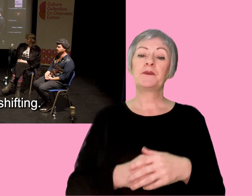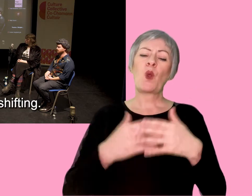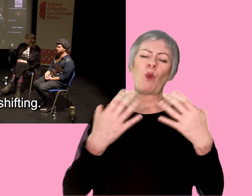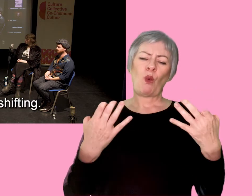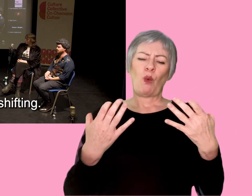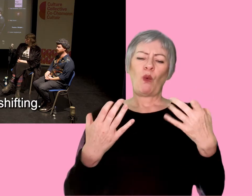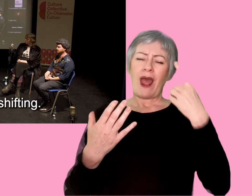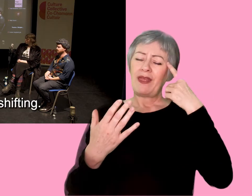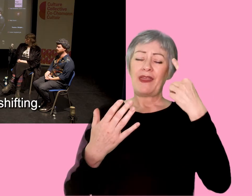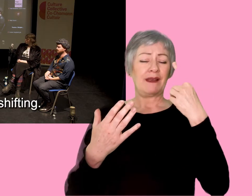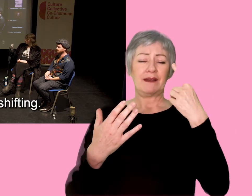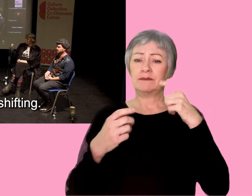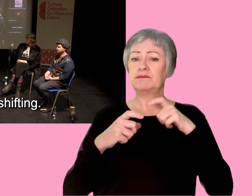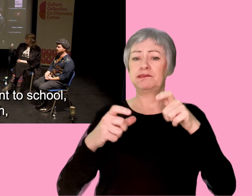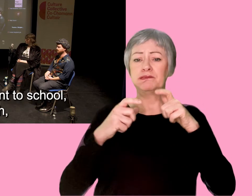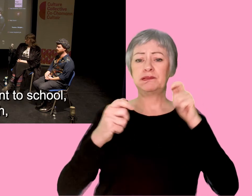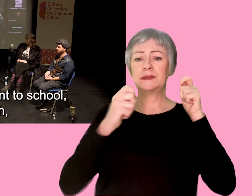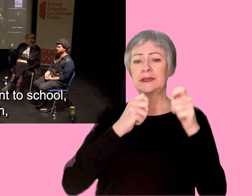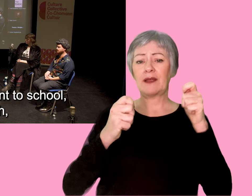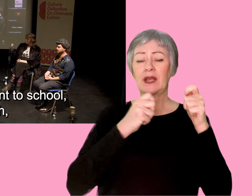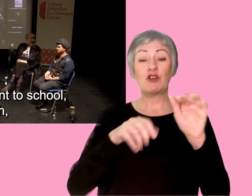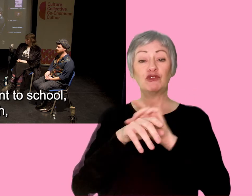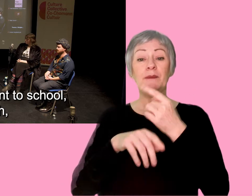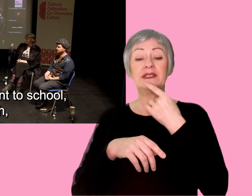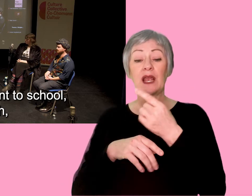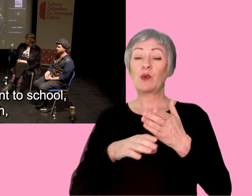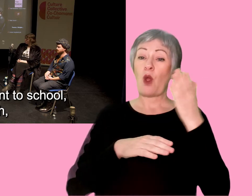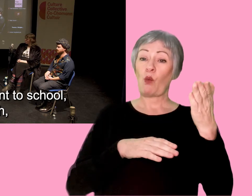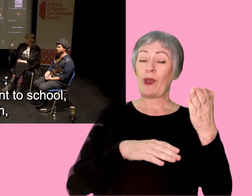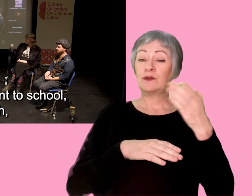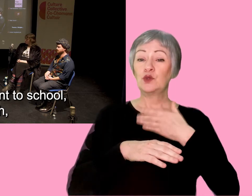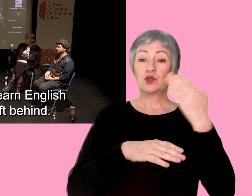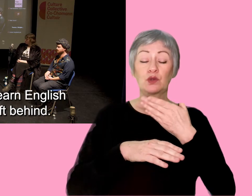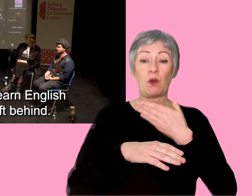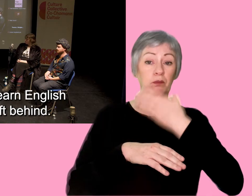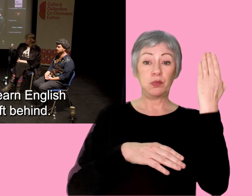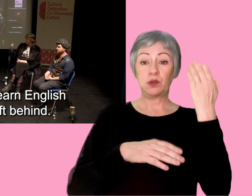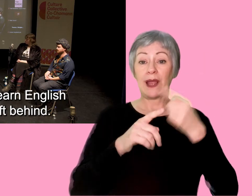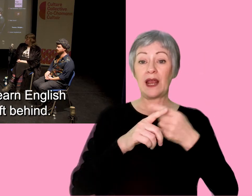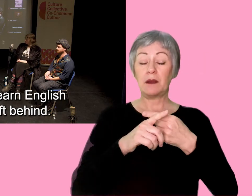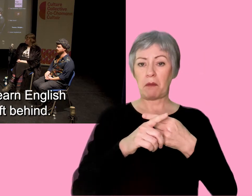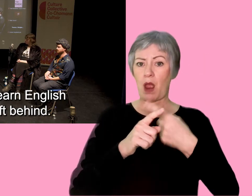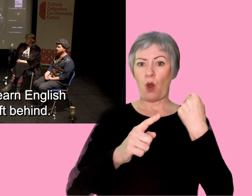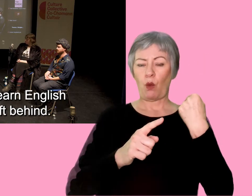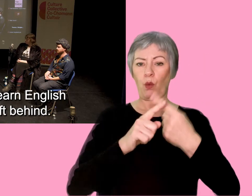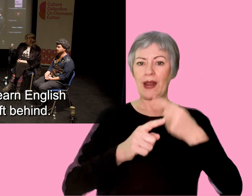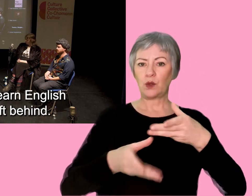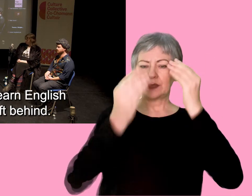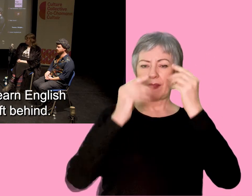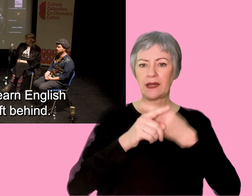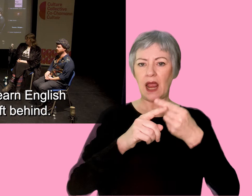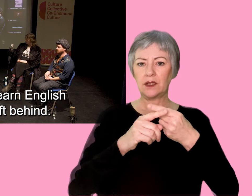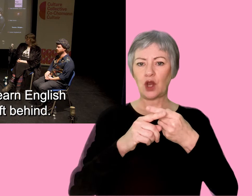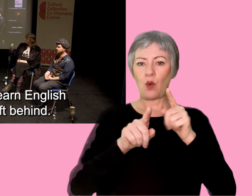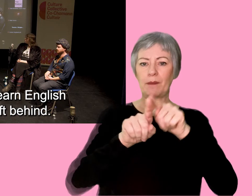I think it's constantly shifting. Yeah, as Jamie said, when I went to school, I had no English, but I very quickly had to learn English or I was going to get